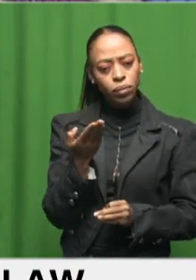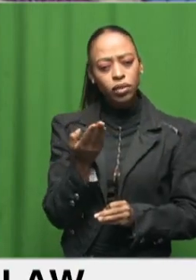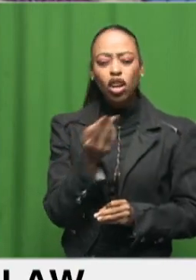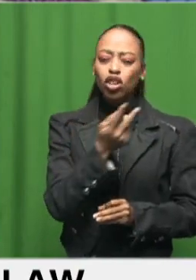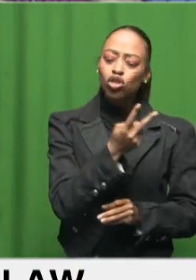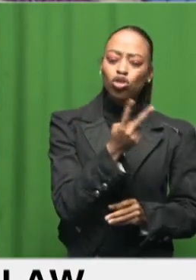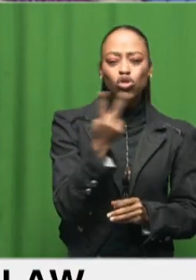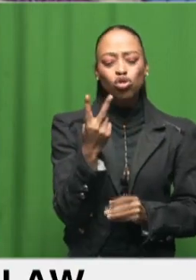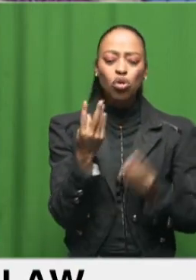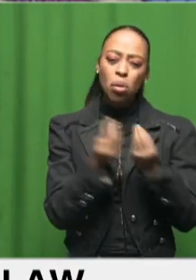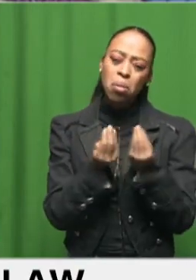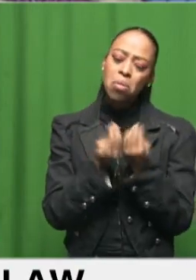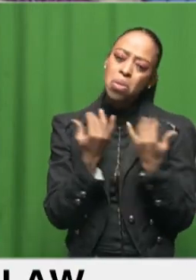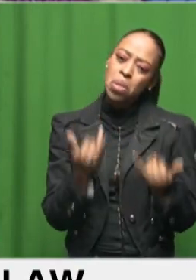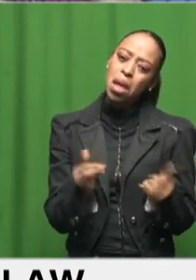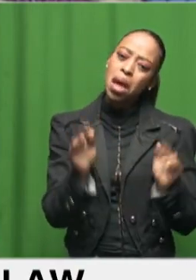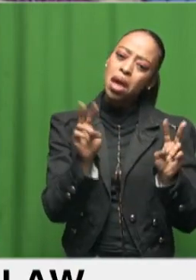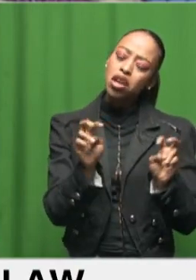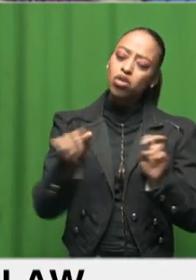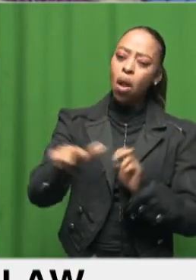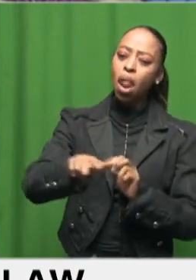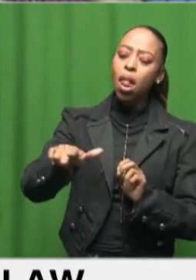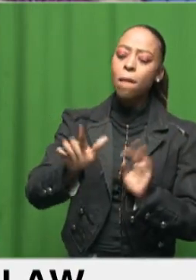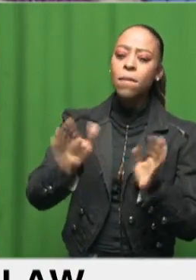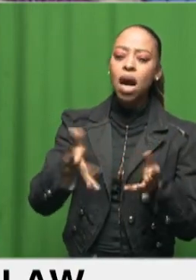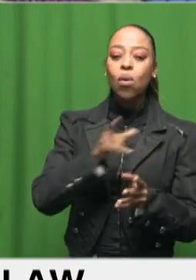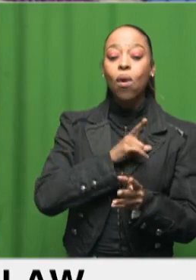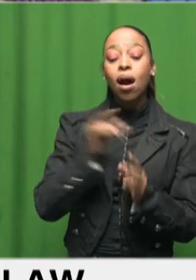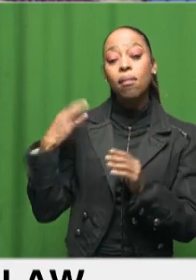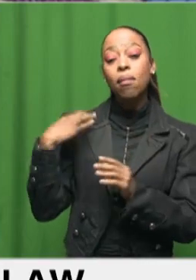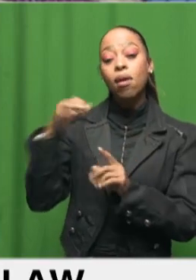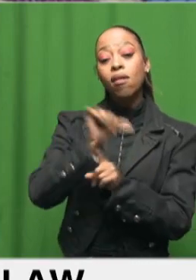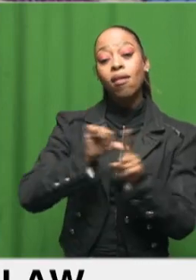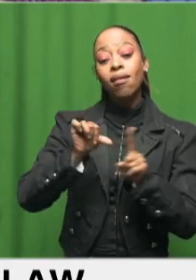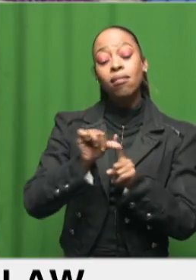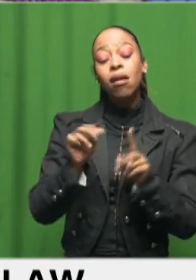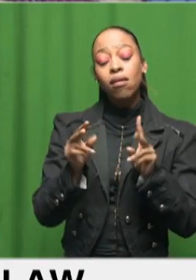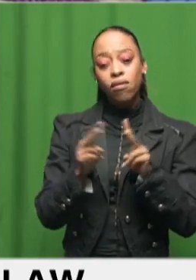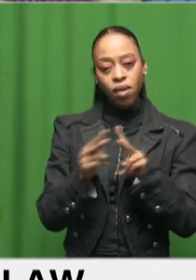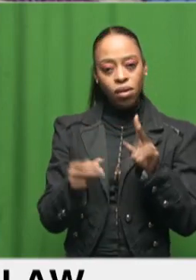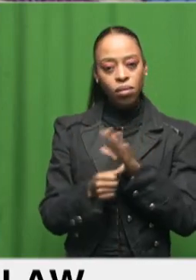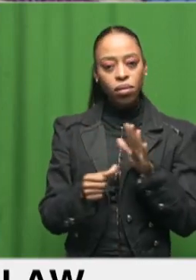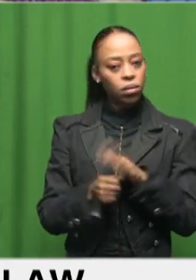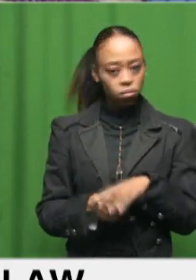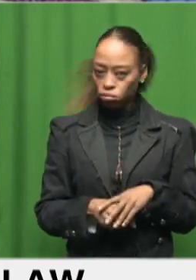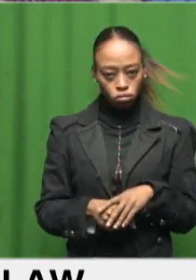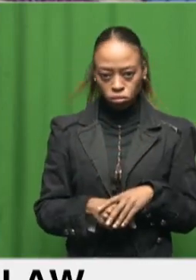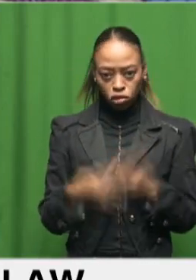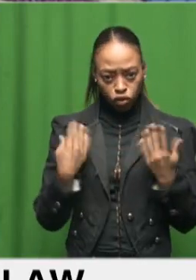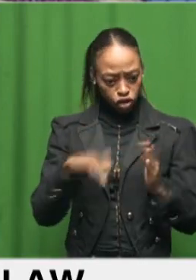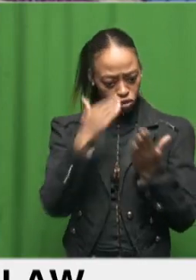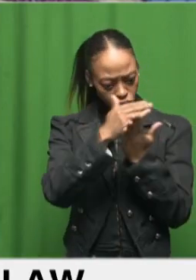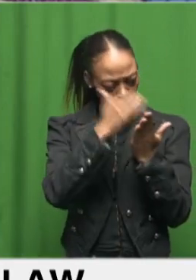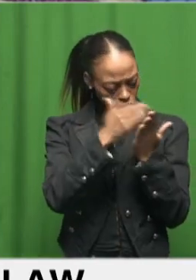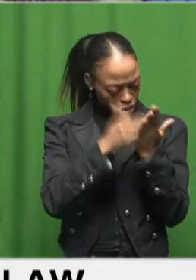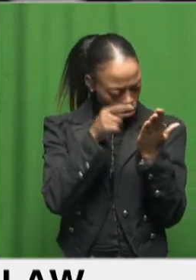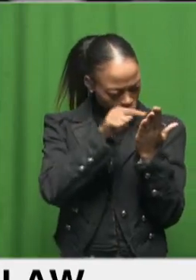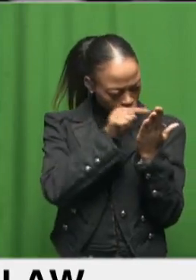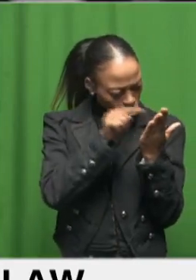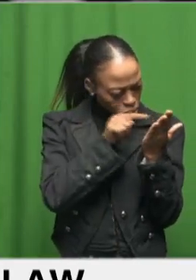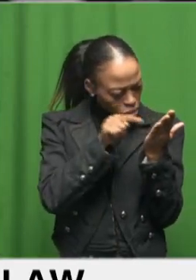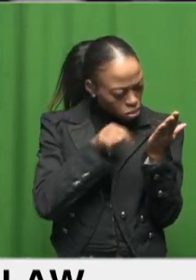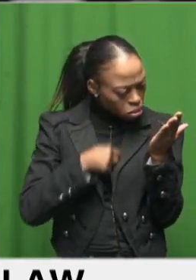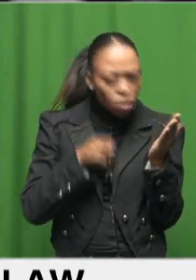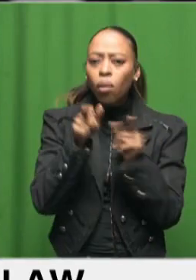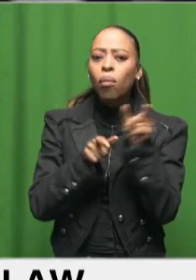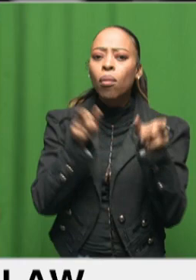occasions like today on the land question, because the Minister of Agriculture is very critical. But I looked come. at that list, Yes. and these are people who